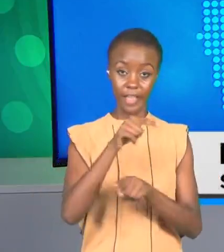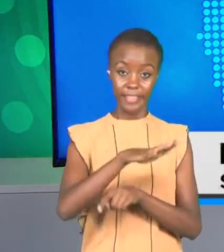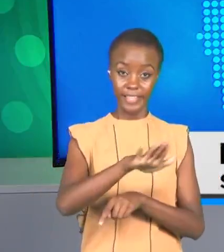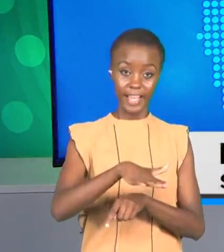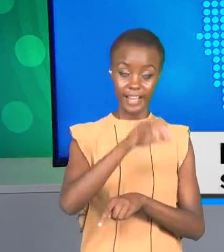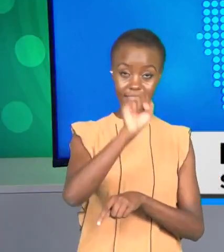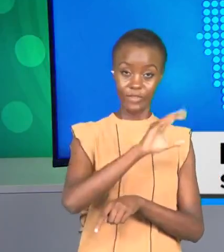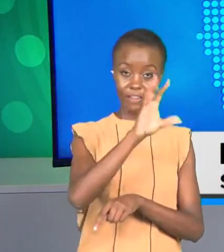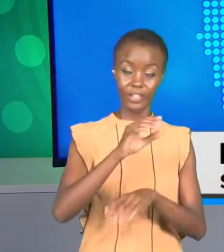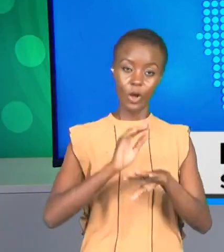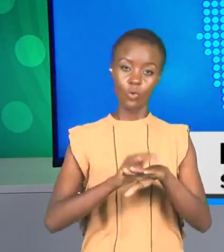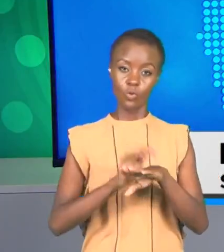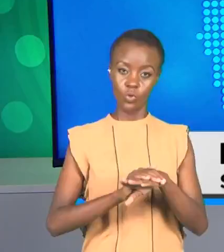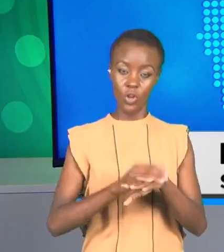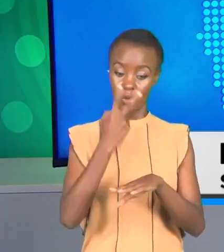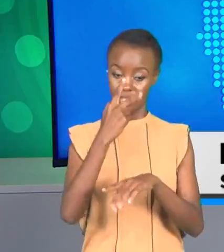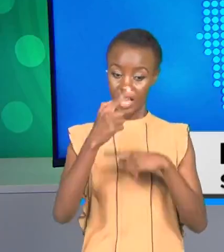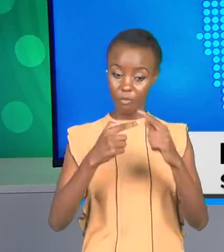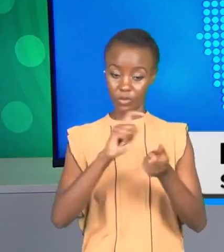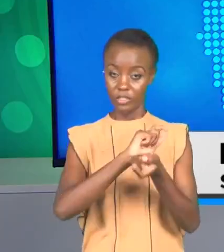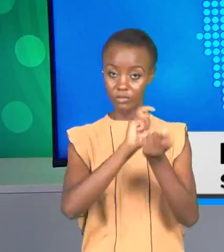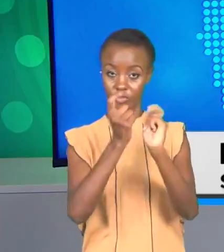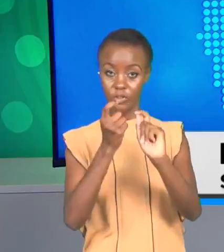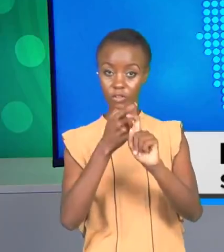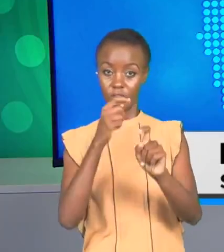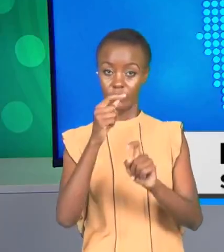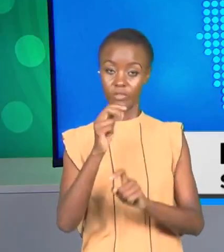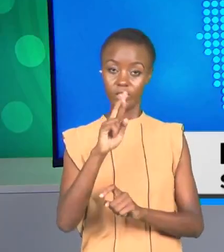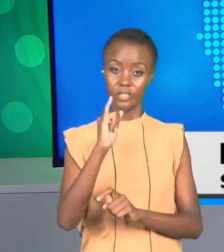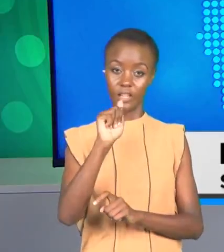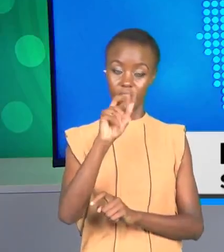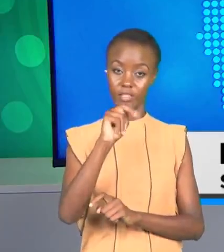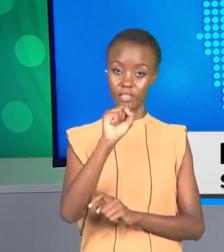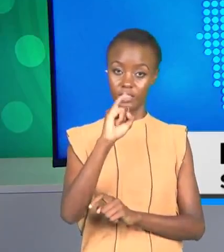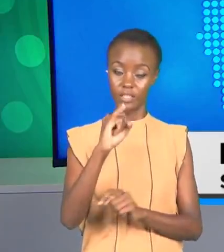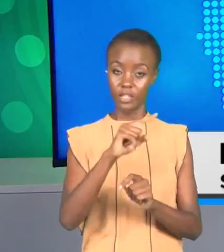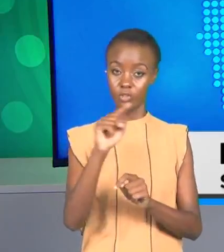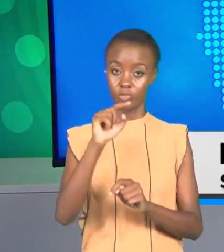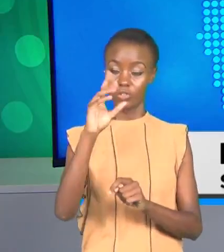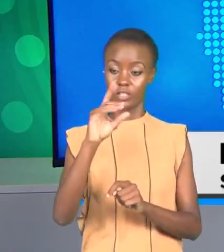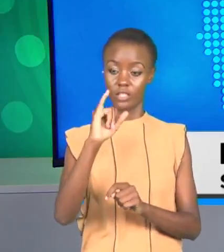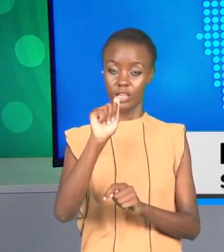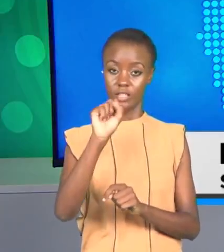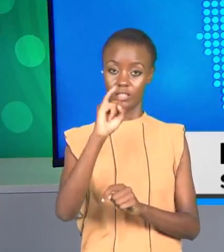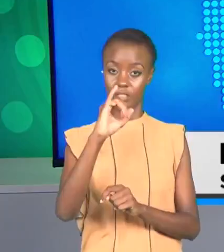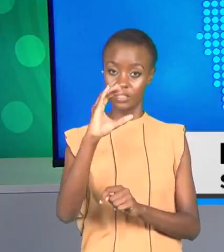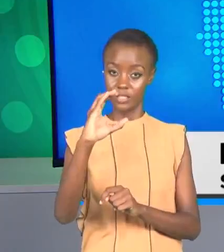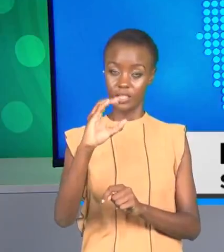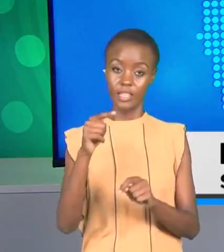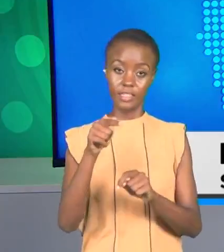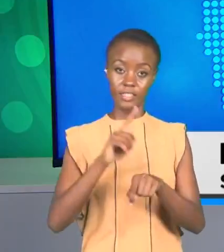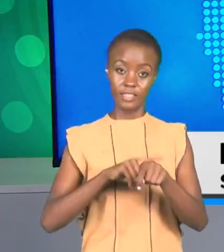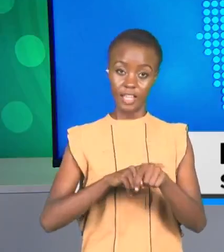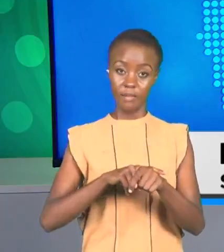ideal place to study the transition between Triassic and Jurassic periods, when the mass extinction events happened and shaped